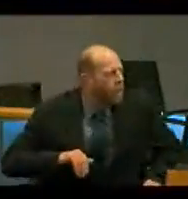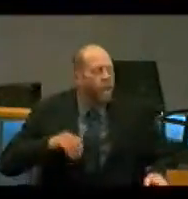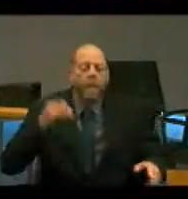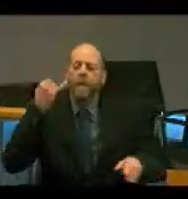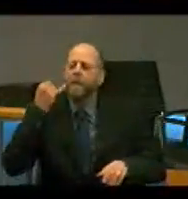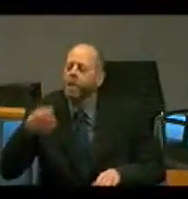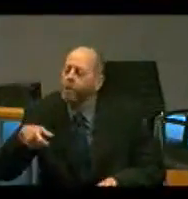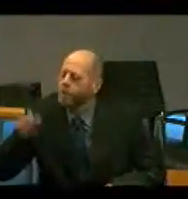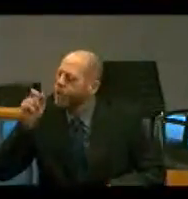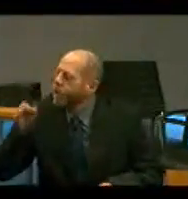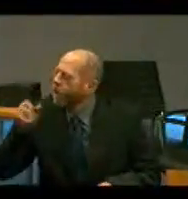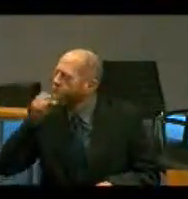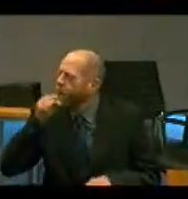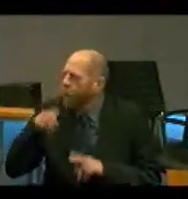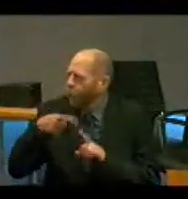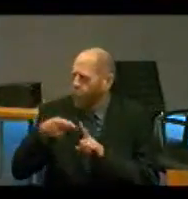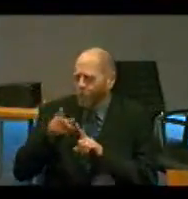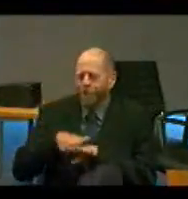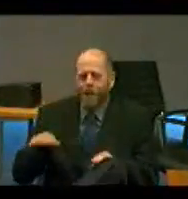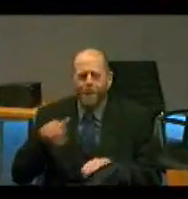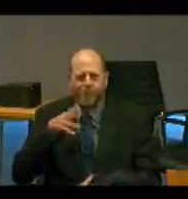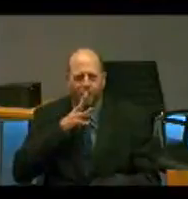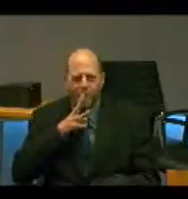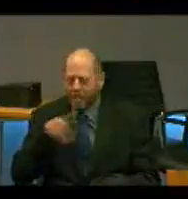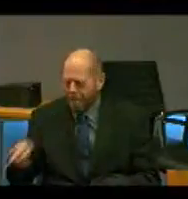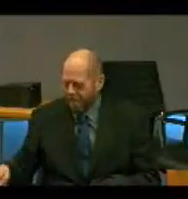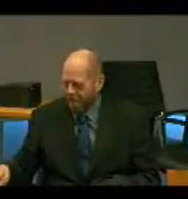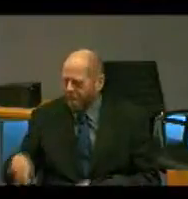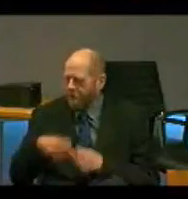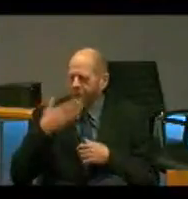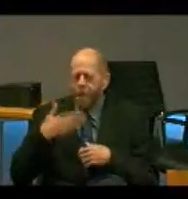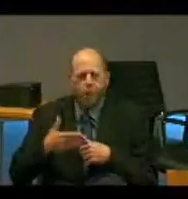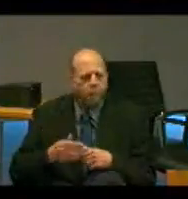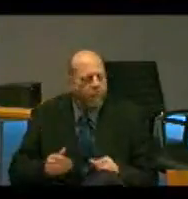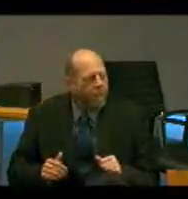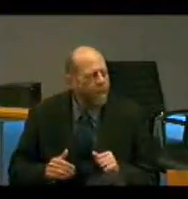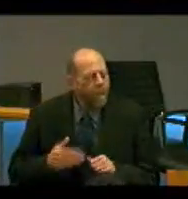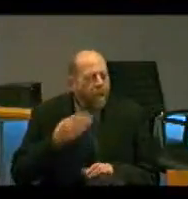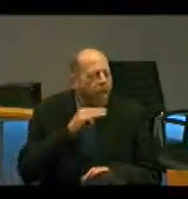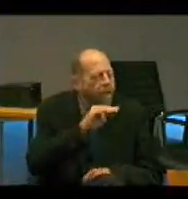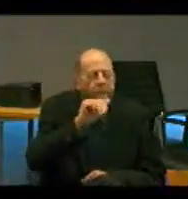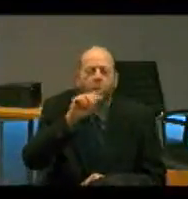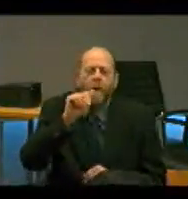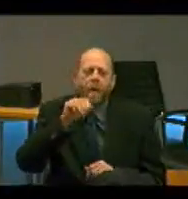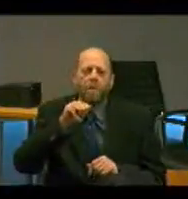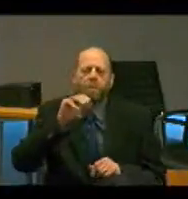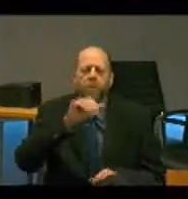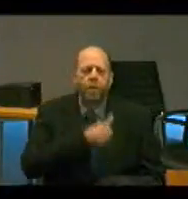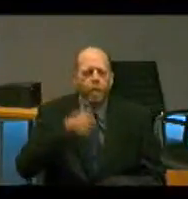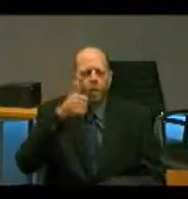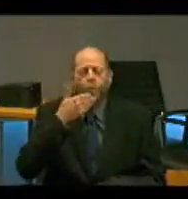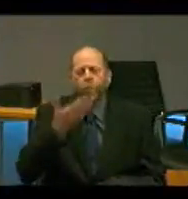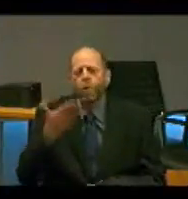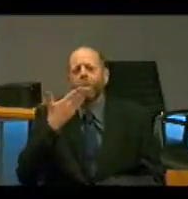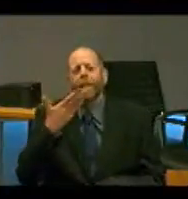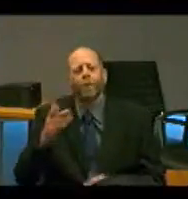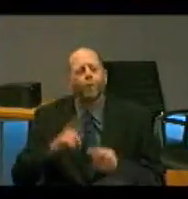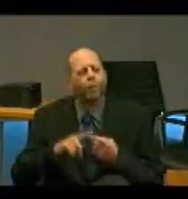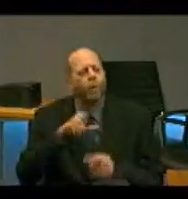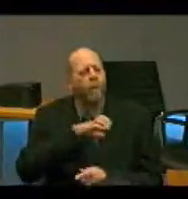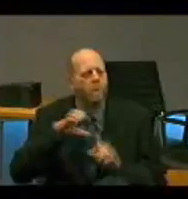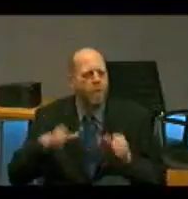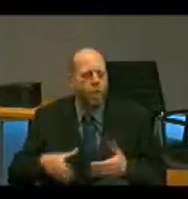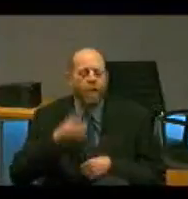turn your mic off when you're not speaking, then everyone's mic will work. Thanks. Thank you, Madam Chair, and good morning. Thank you to the